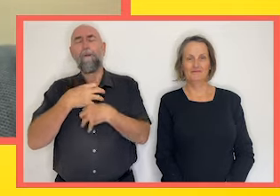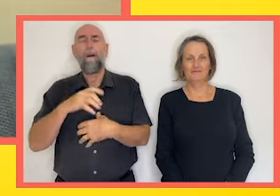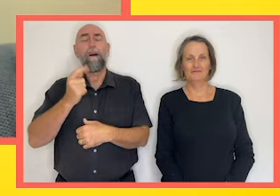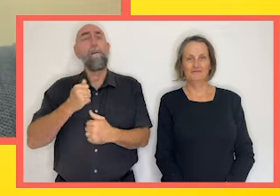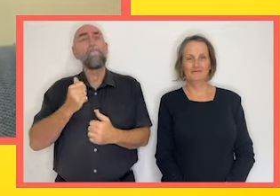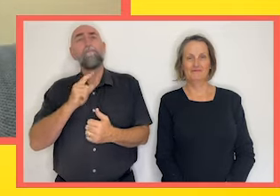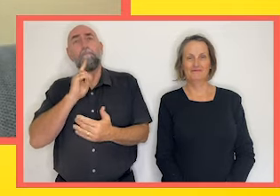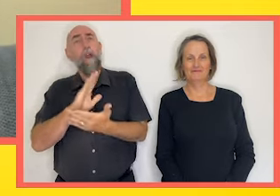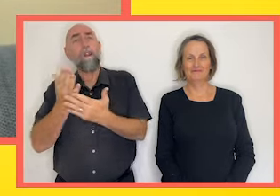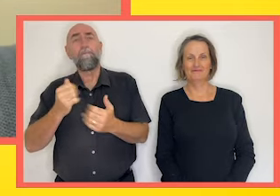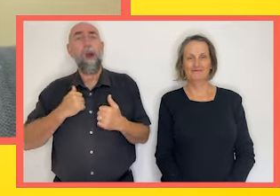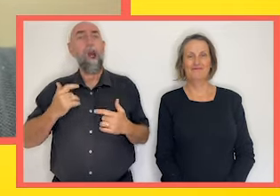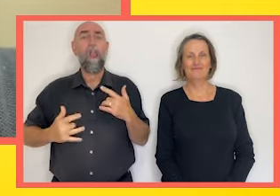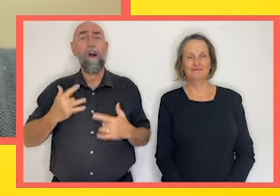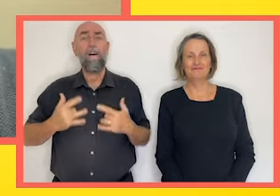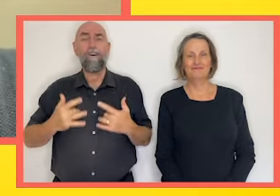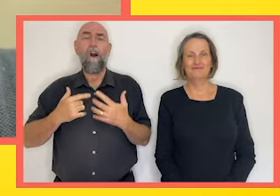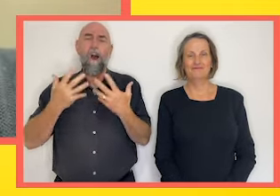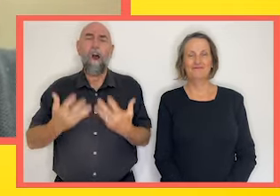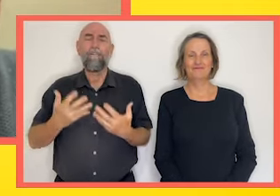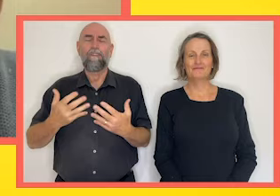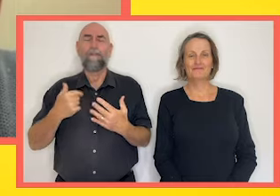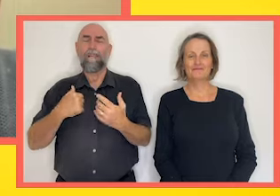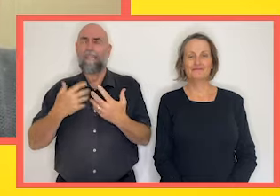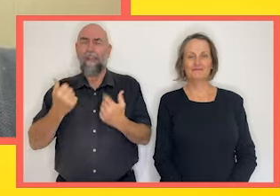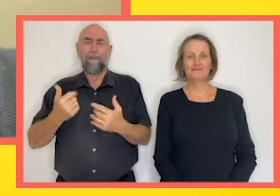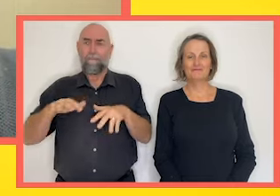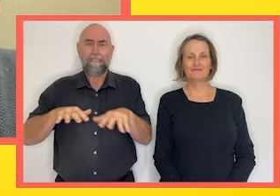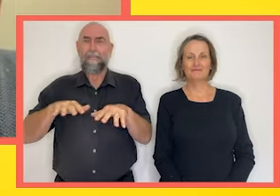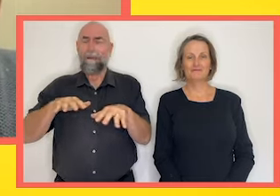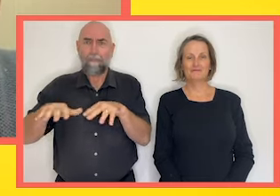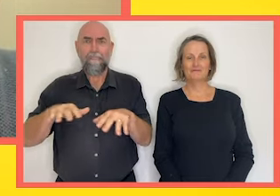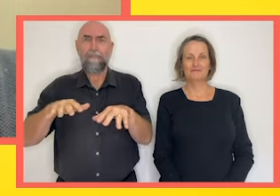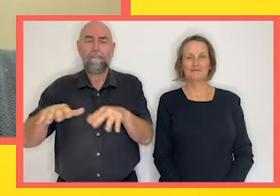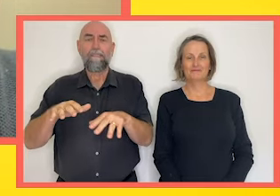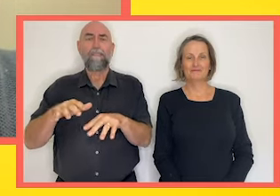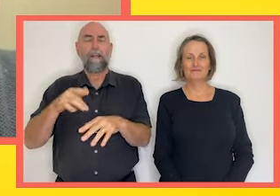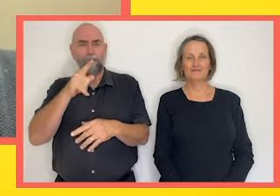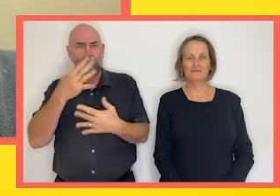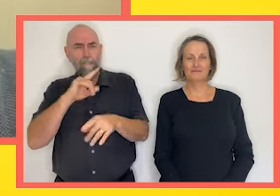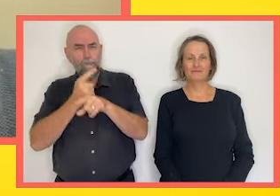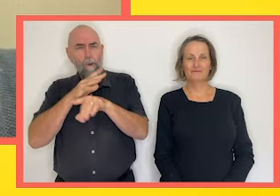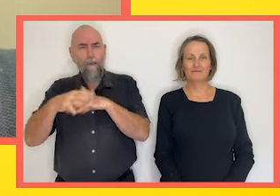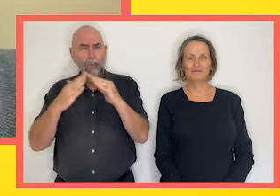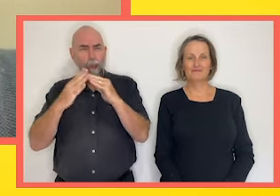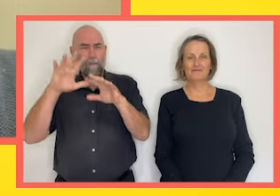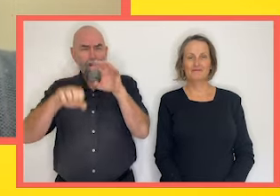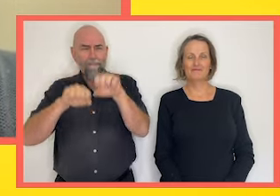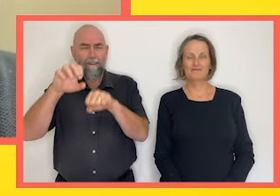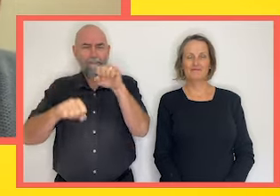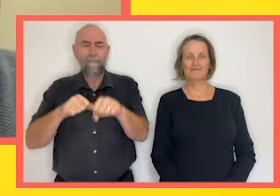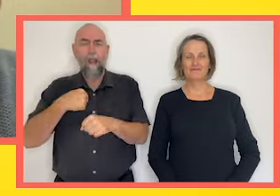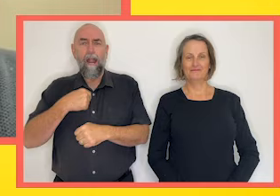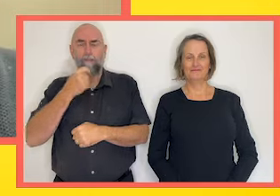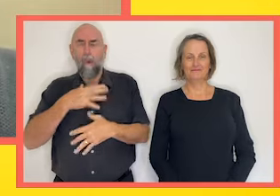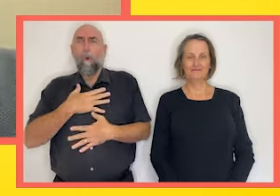like my life, we often find a way to put more on top of more. So when you said renovating, I got a little shudder,